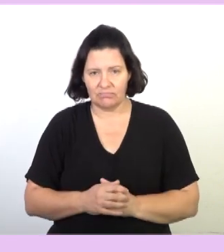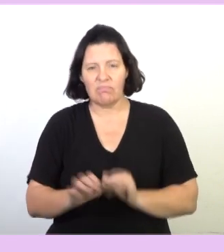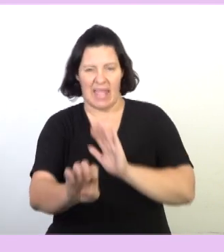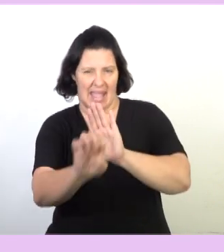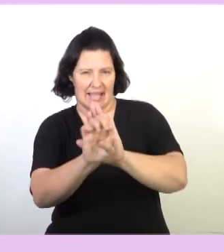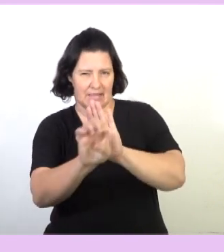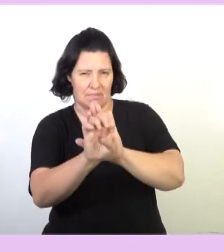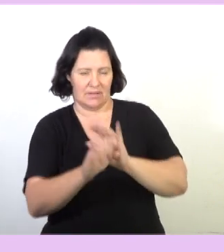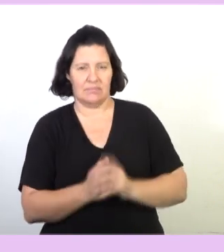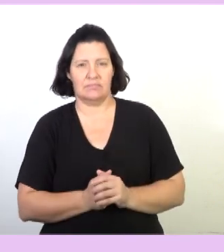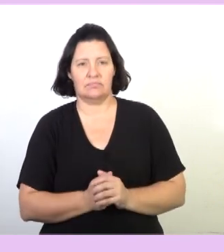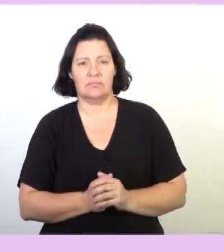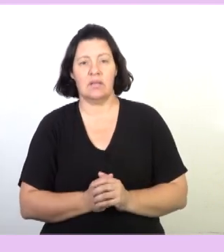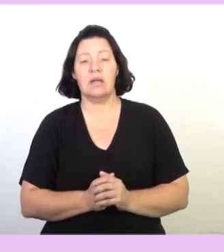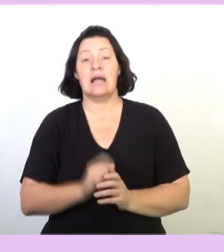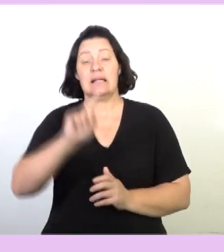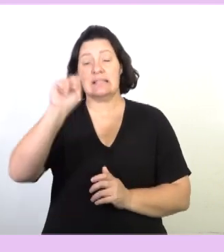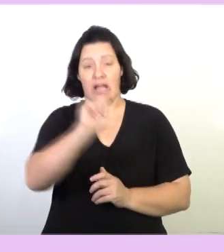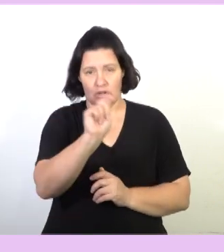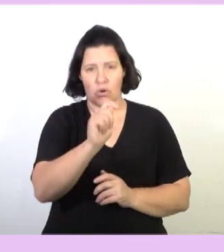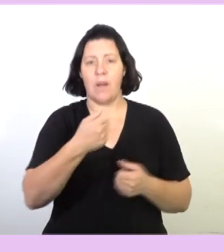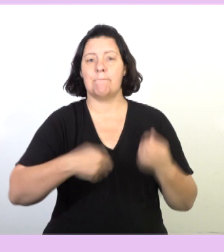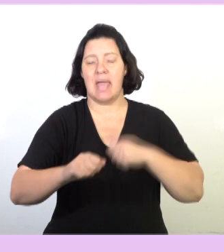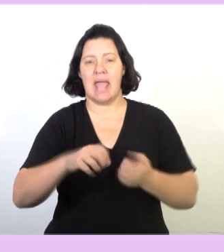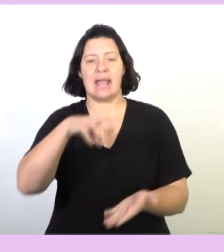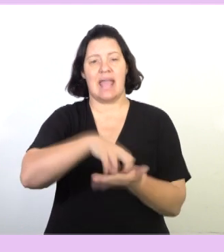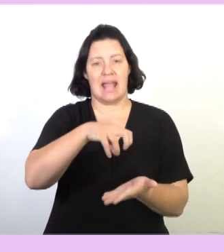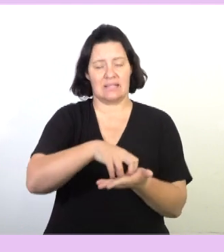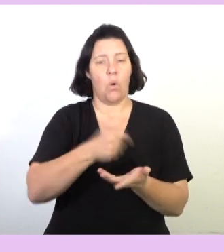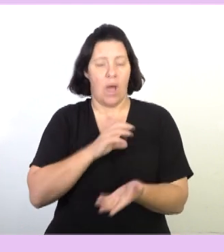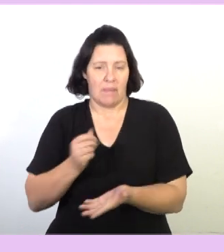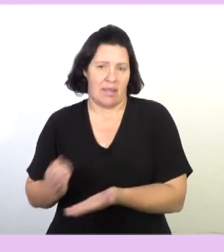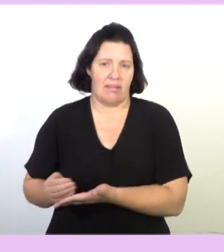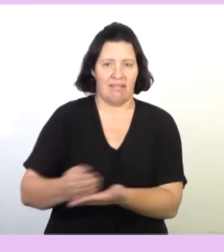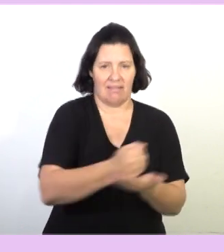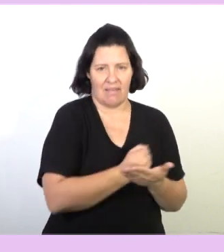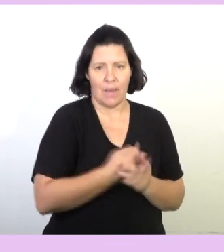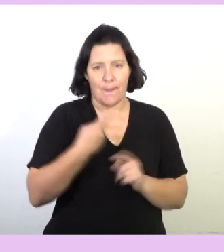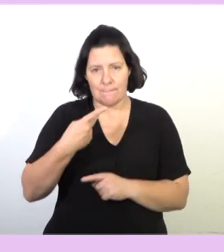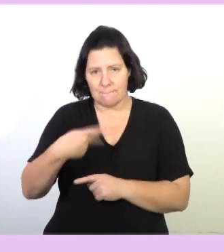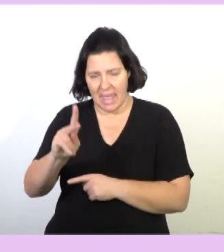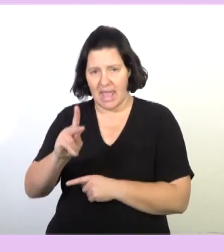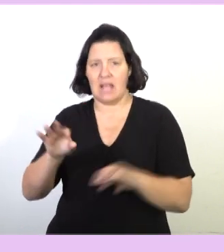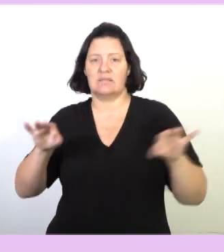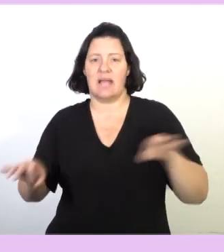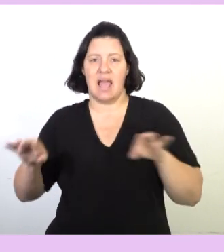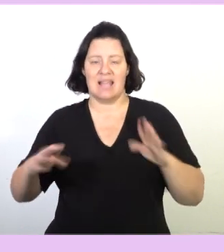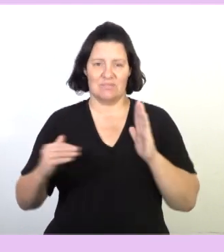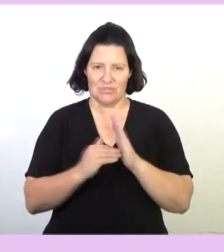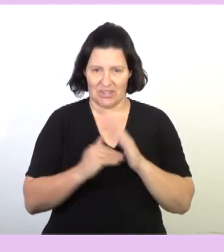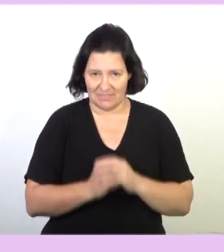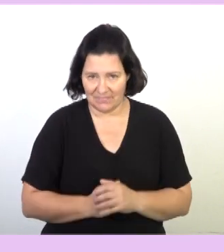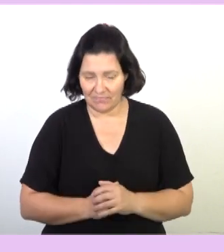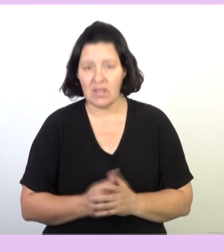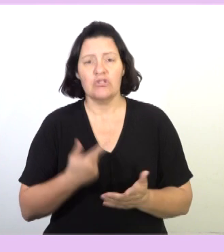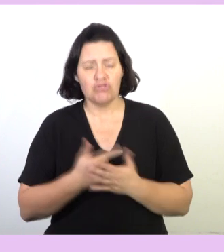Here is an example. Tando is baking and selling cupcakes to raise money to pay for her matric dance.